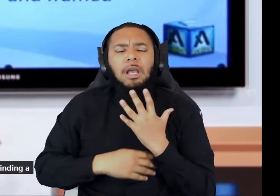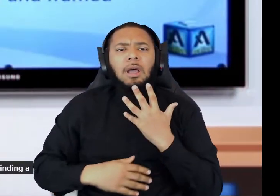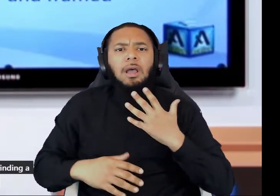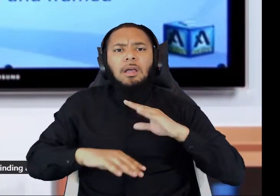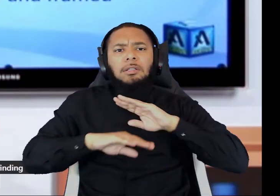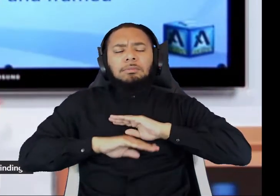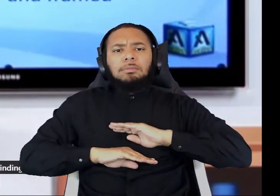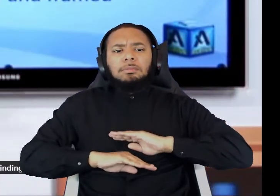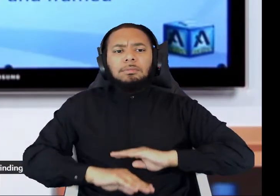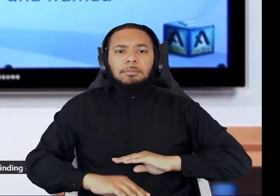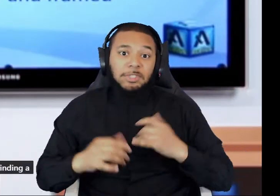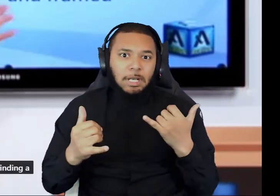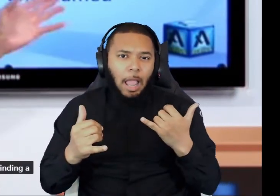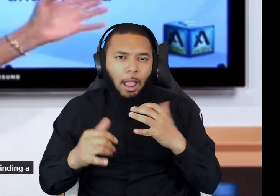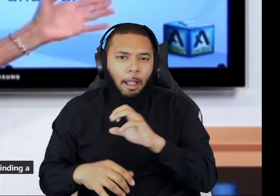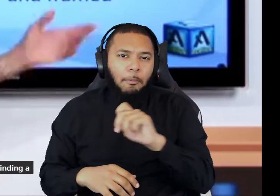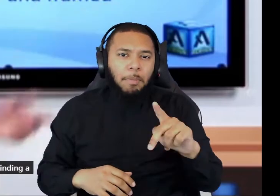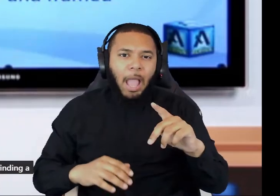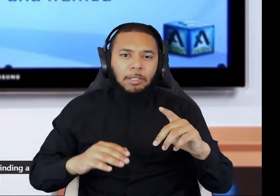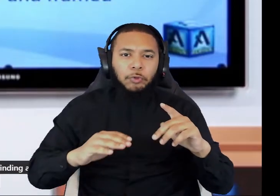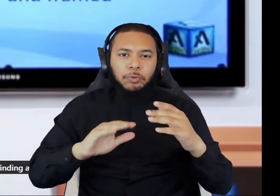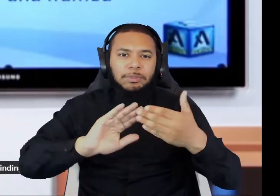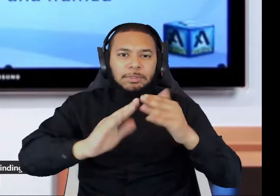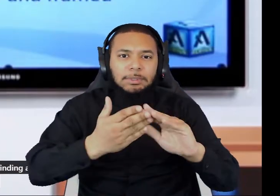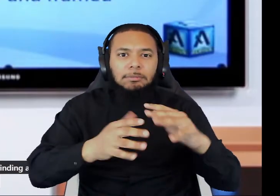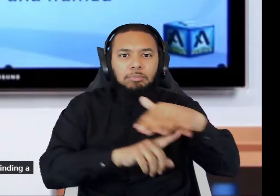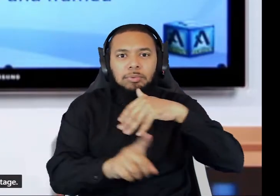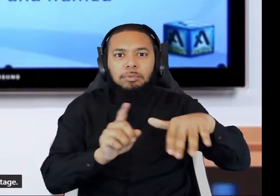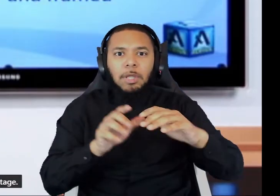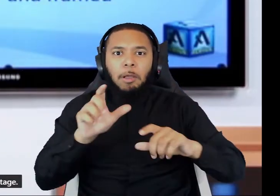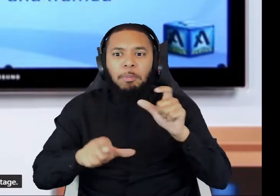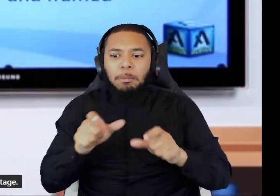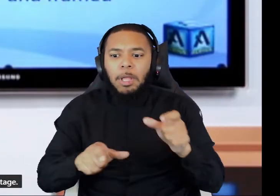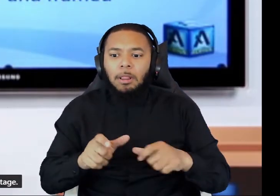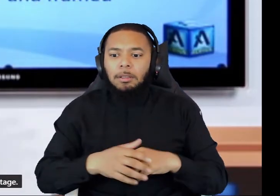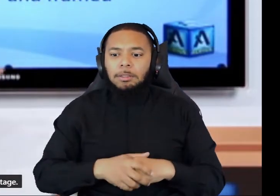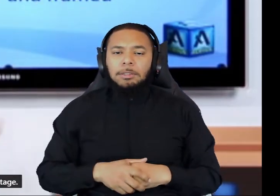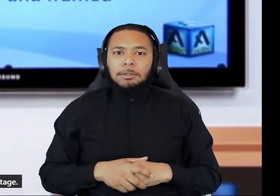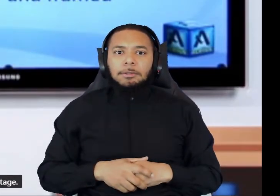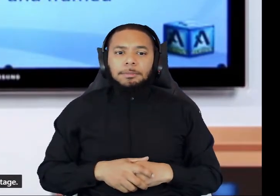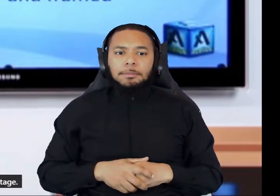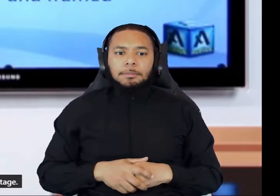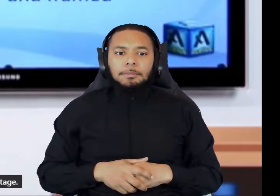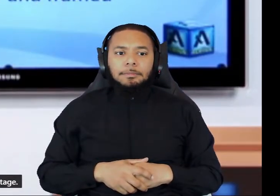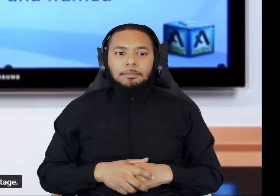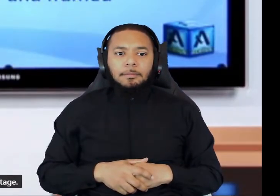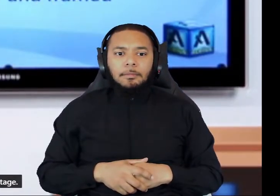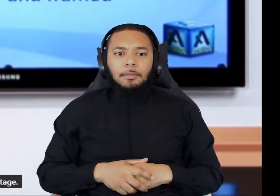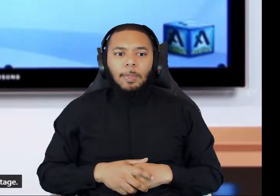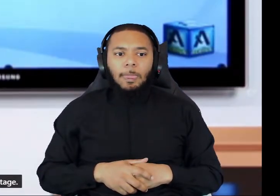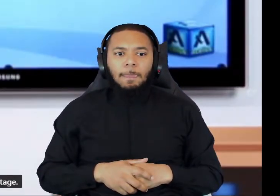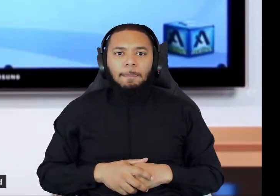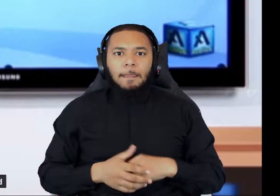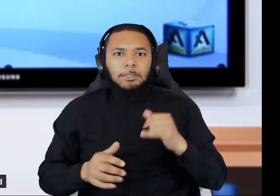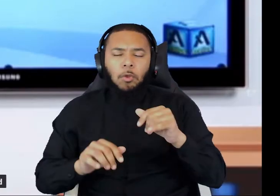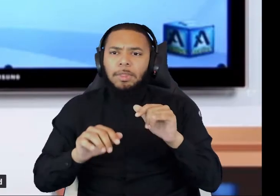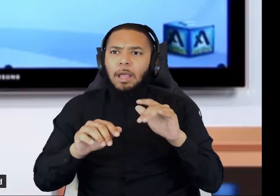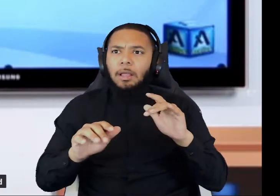into civilization now, finding a lot of comfort and relief in these little touches in the